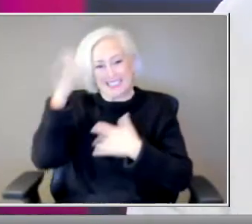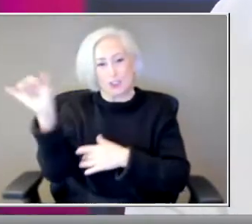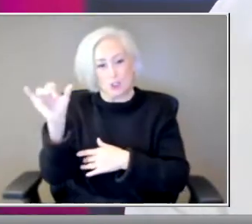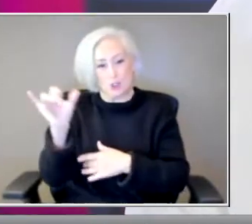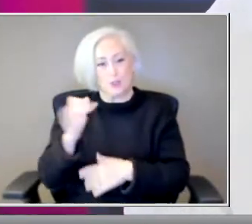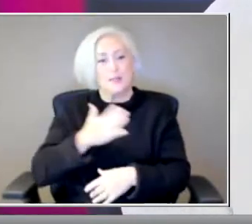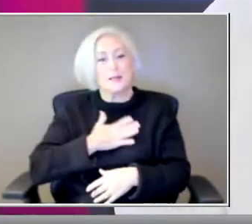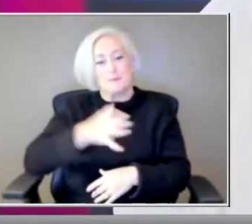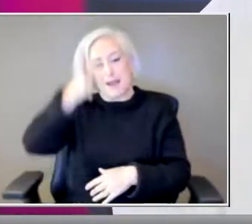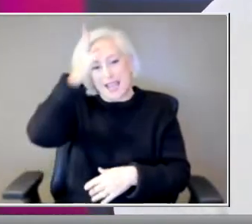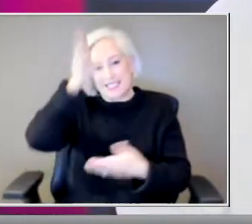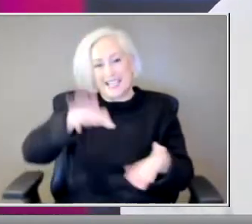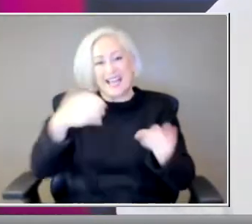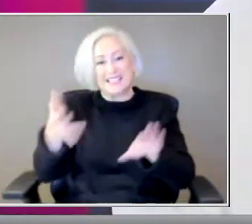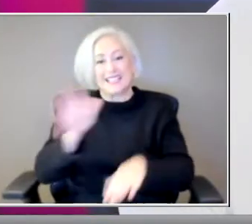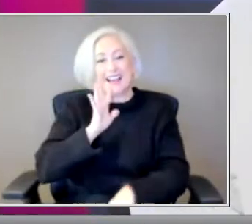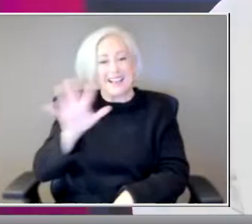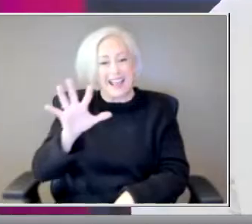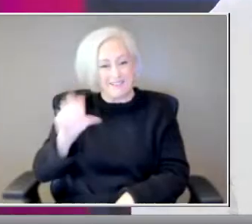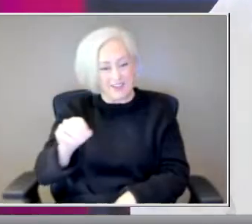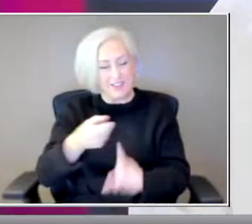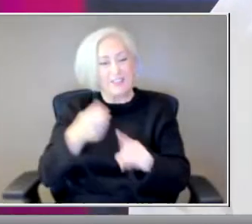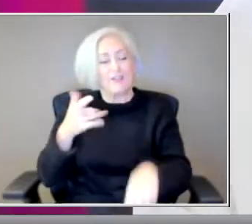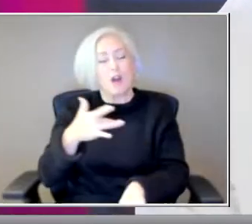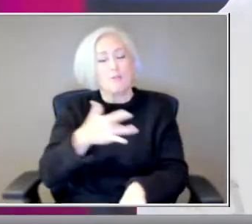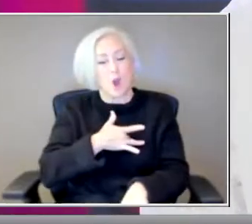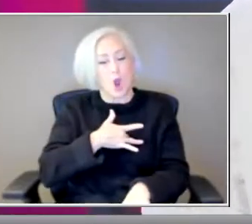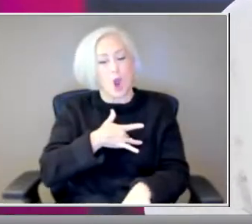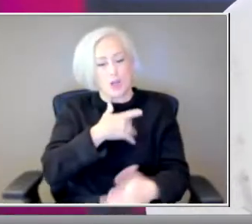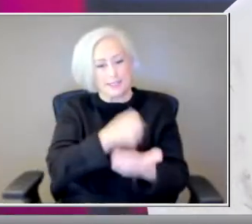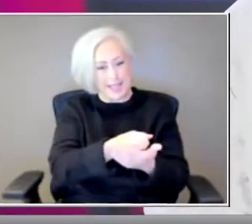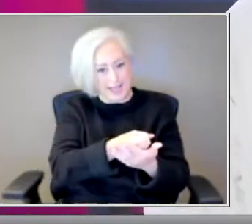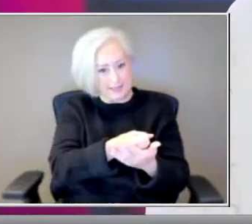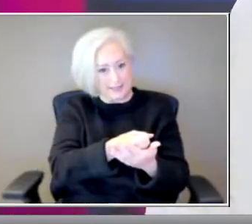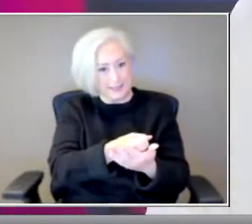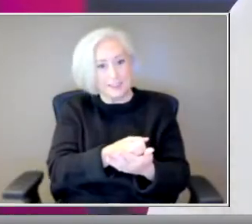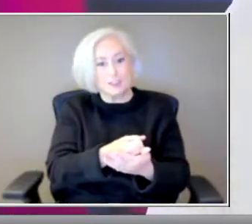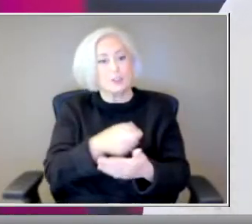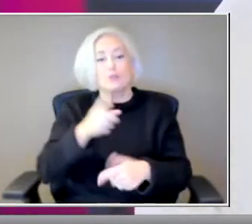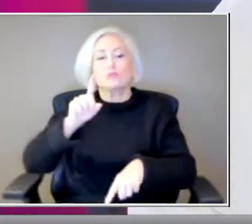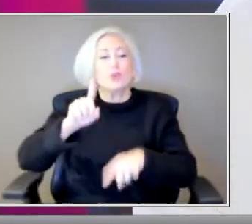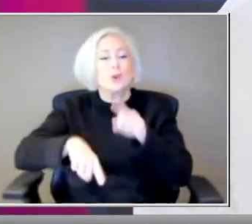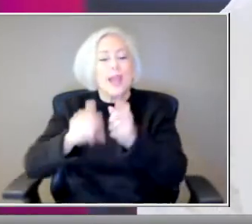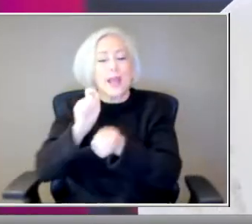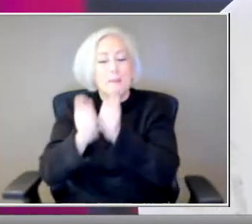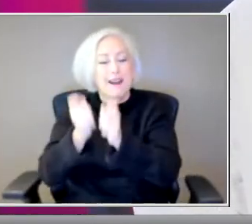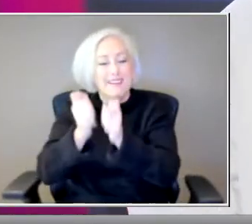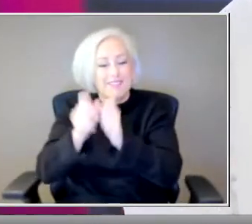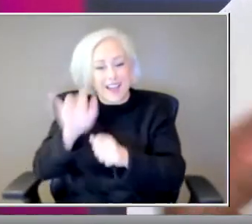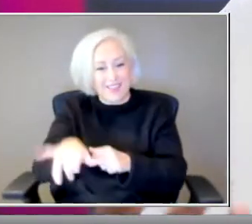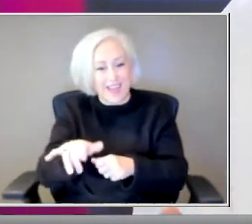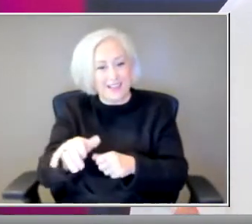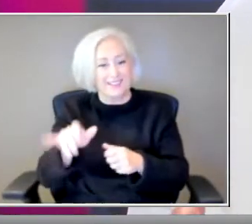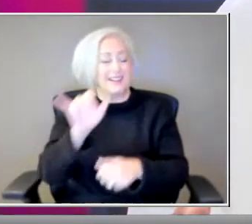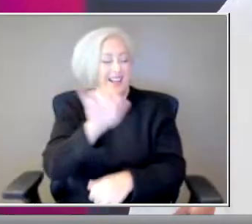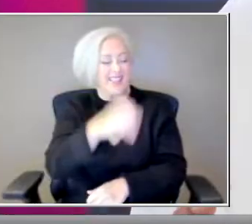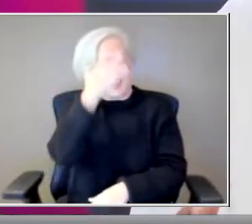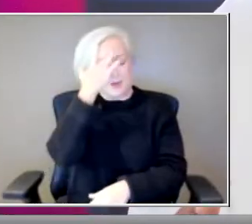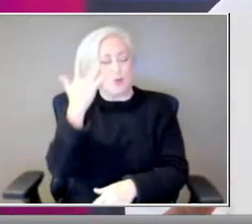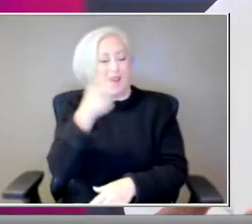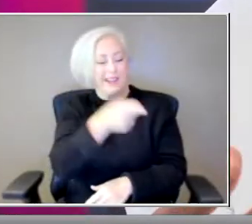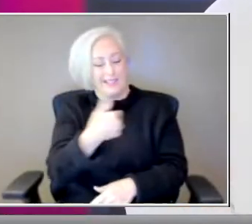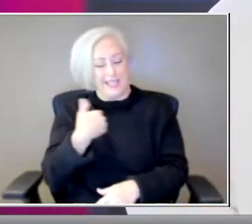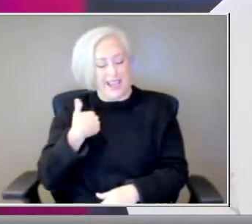So it runs in the family, and you can't modify that. So that's one of the reasons why you have what you have. It may be a combination